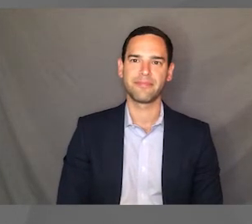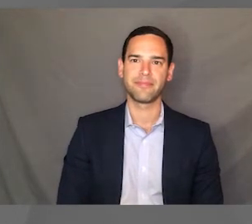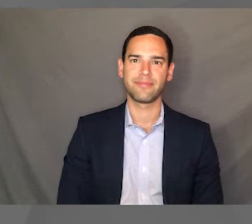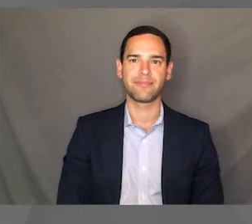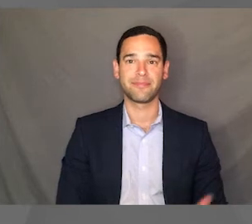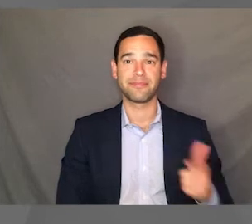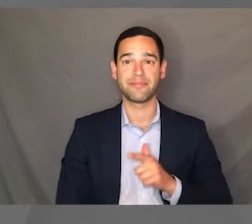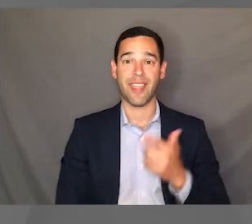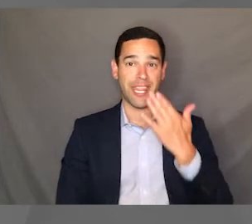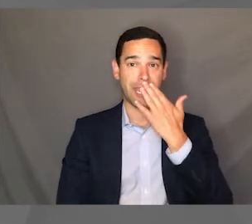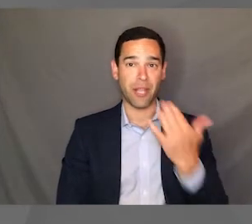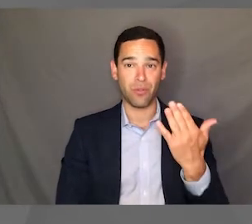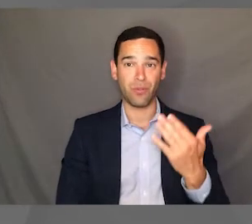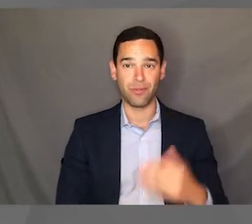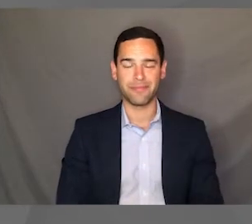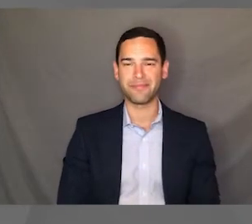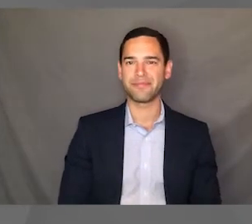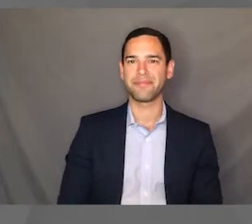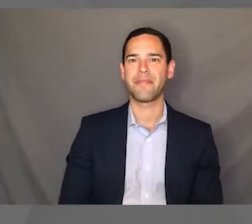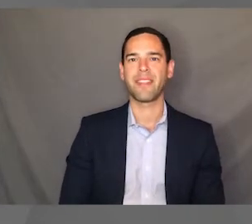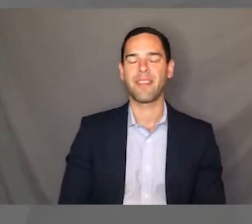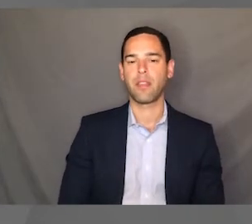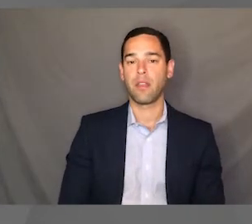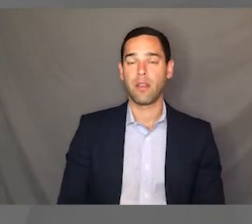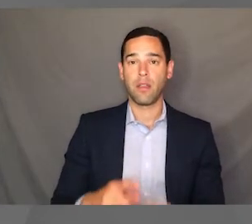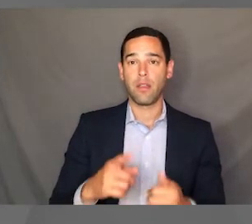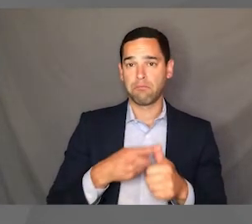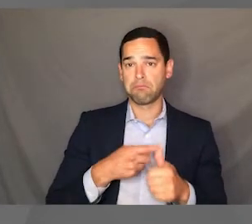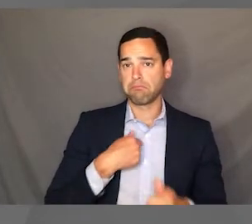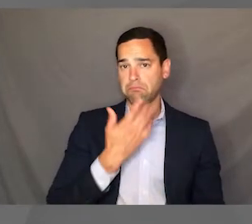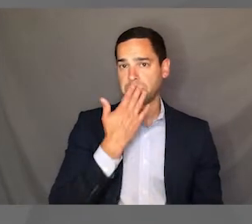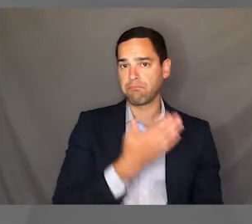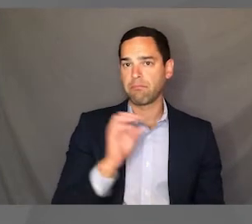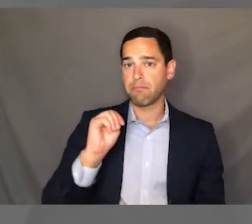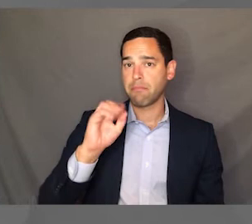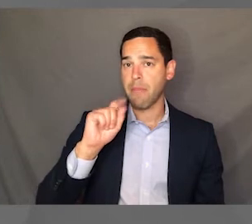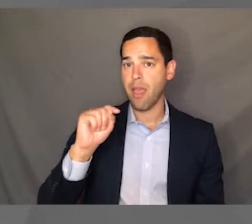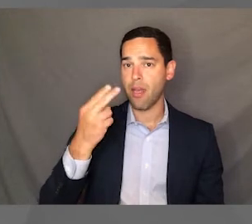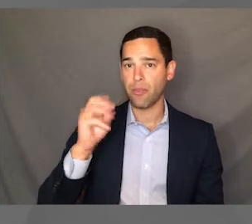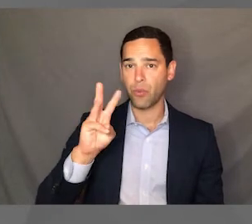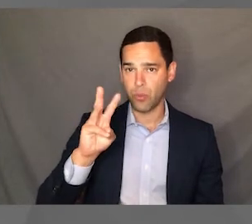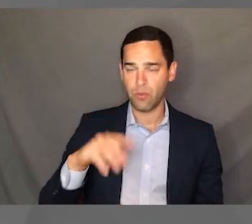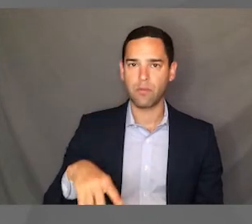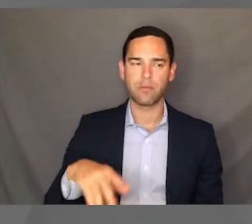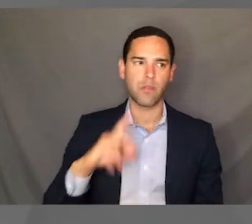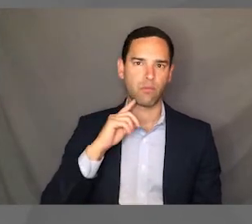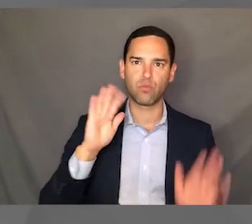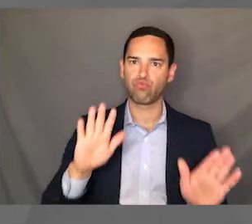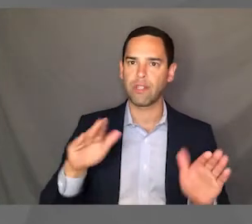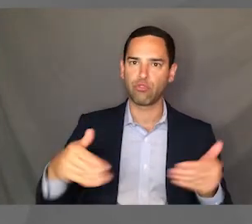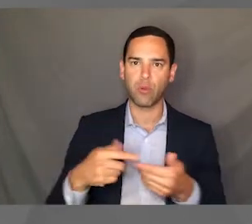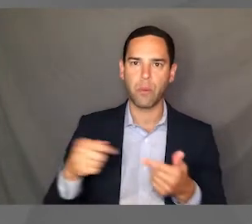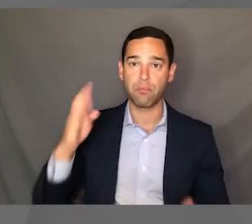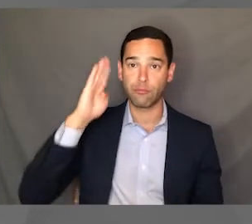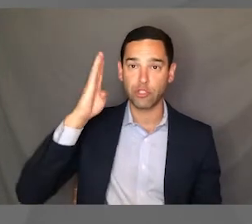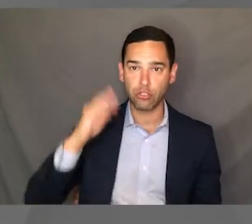Thank you, Matt. First off, I want to again thank my co-presenter, Matthew, and that was an excellent introduction to our